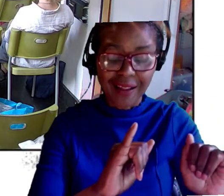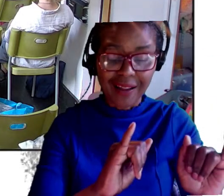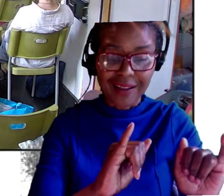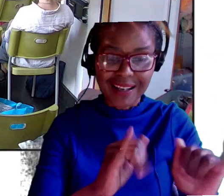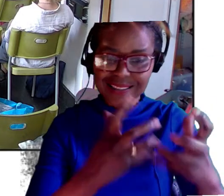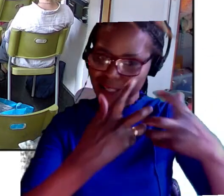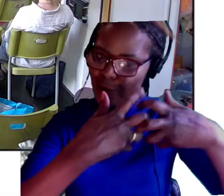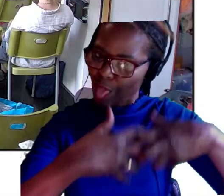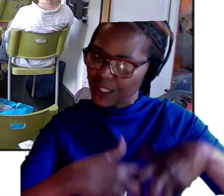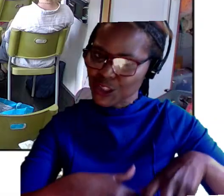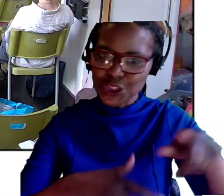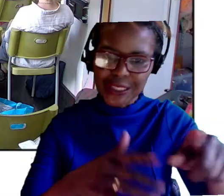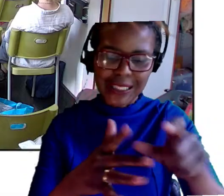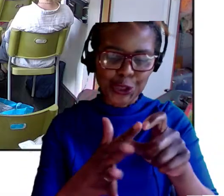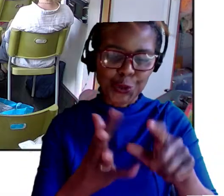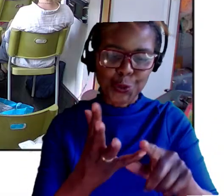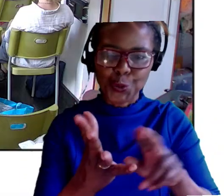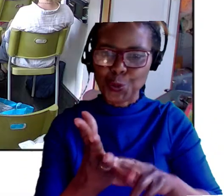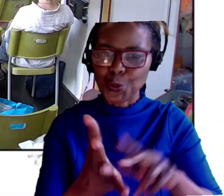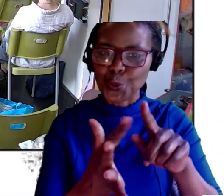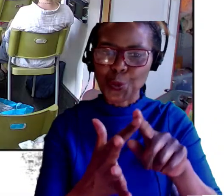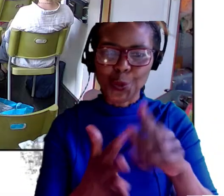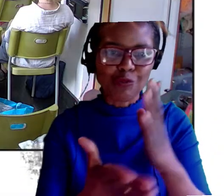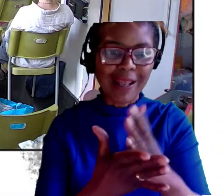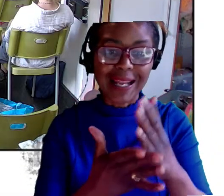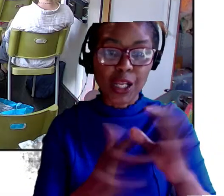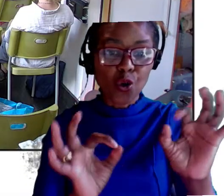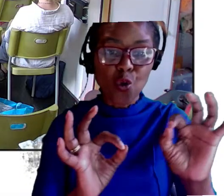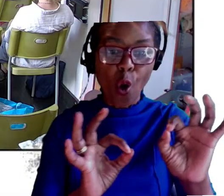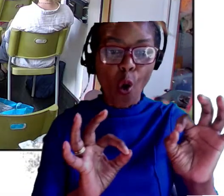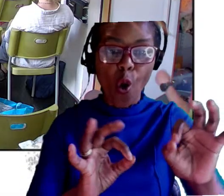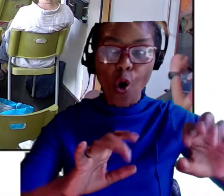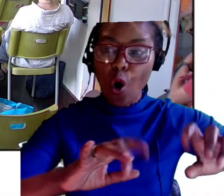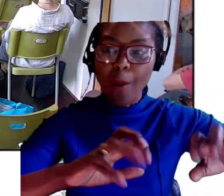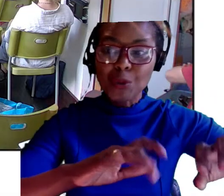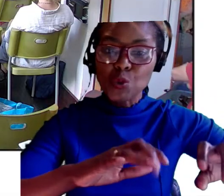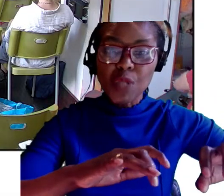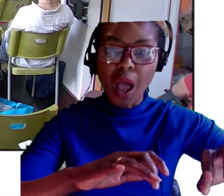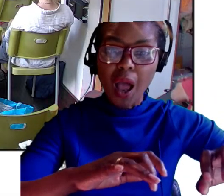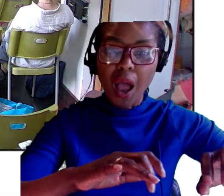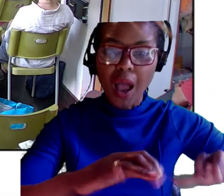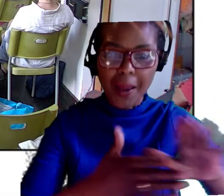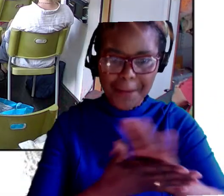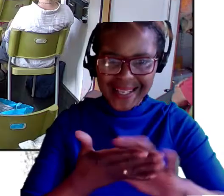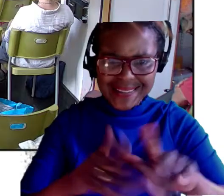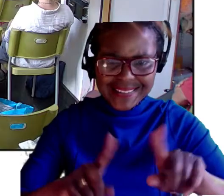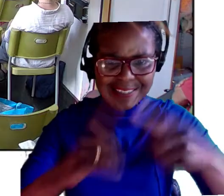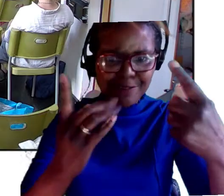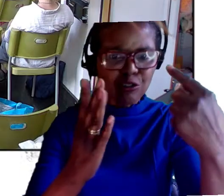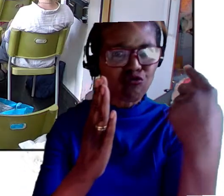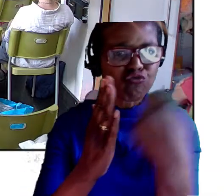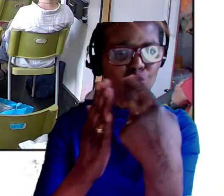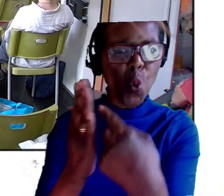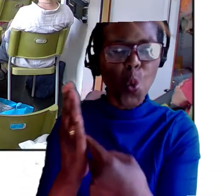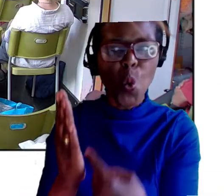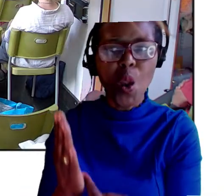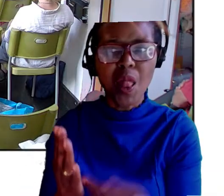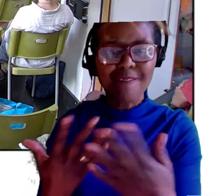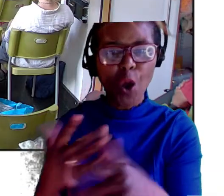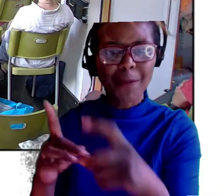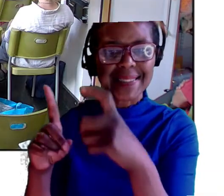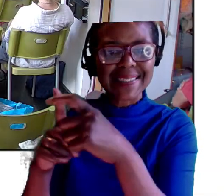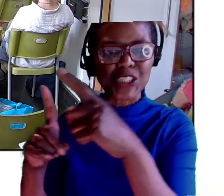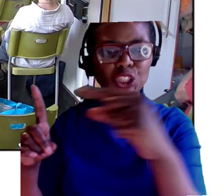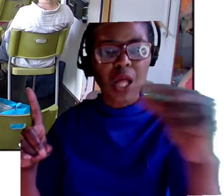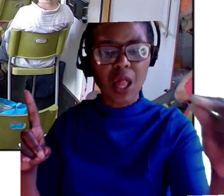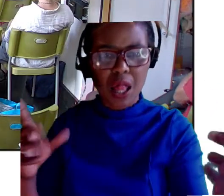is kind of like imagined as non-computer and therefore sort of like based on a different set of rules to the ones that we have. But it's interesting how those things